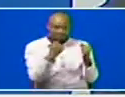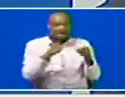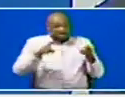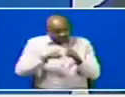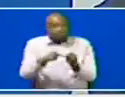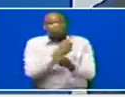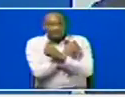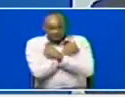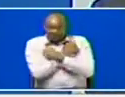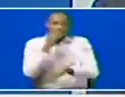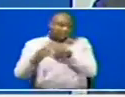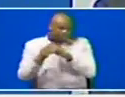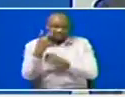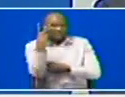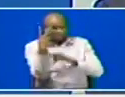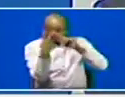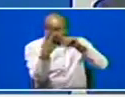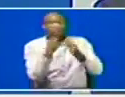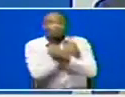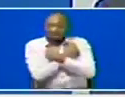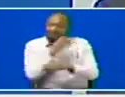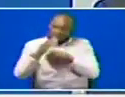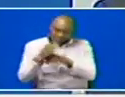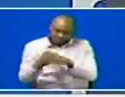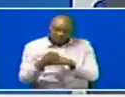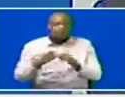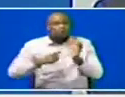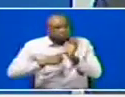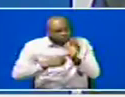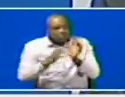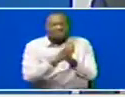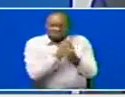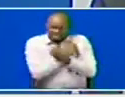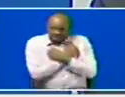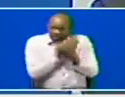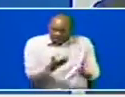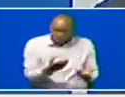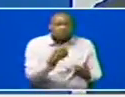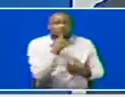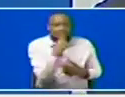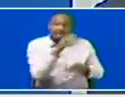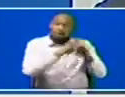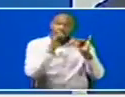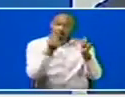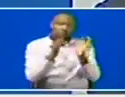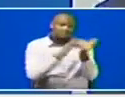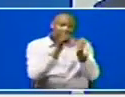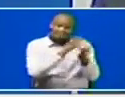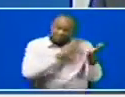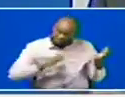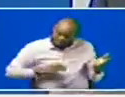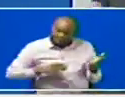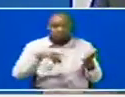our neighbors, and to proclaim, and part of the working out of that love mm-hmm. is to tell the good news of Jesus Christ in word and